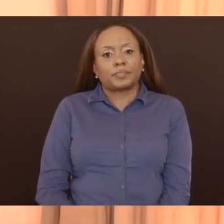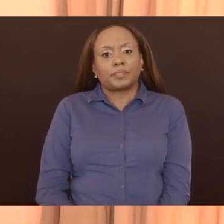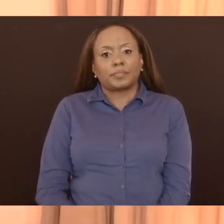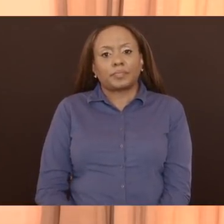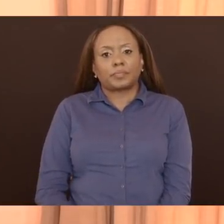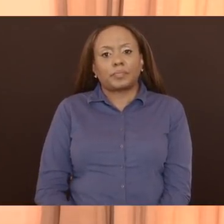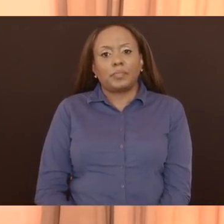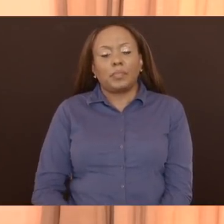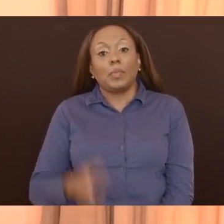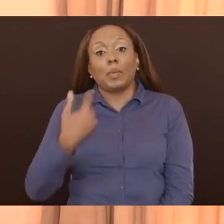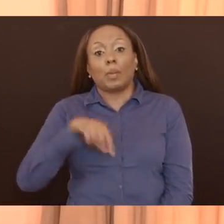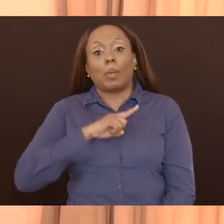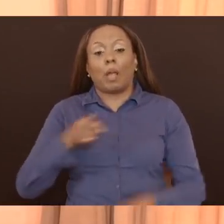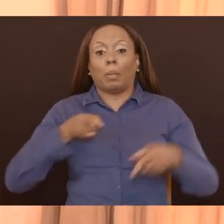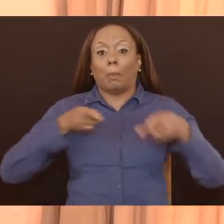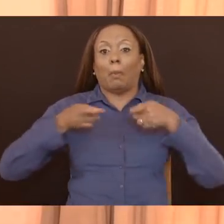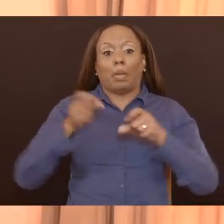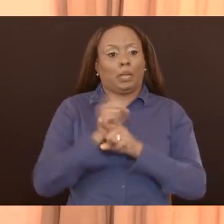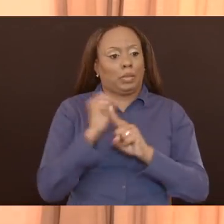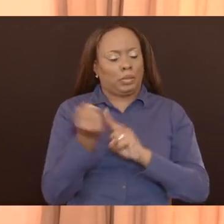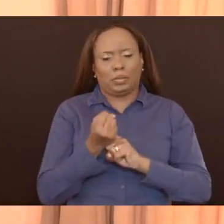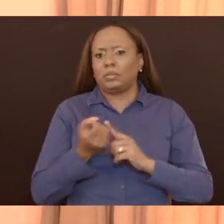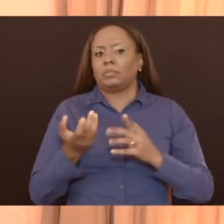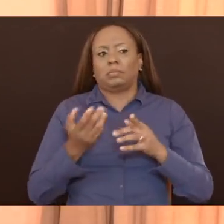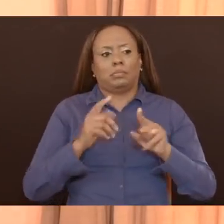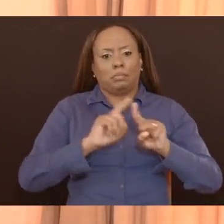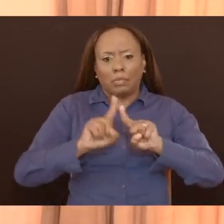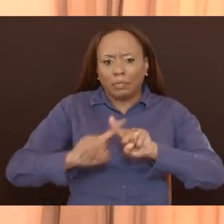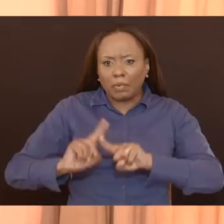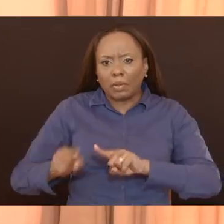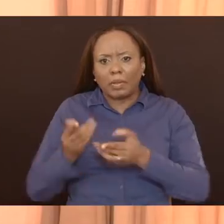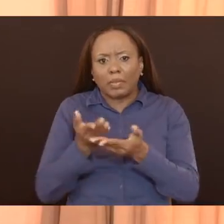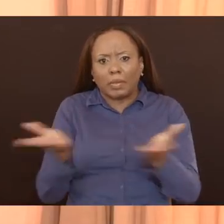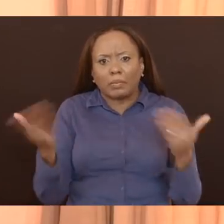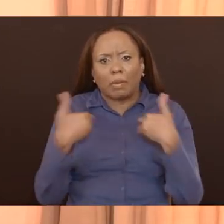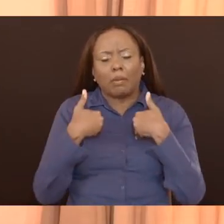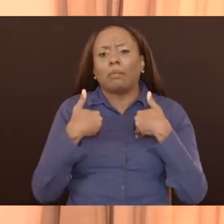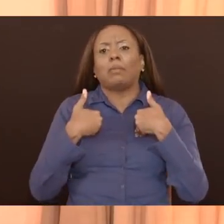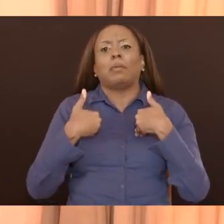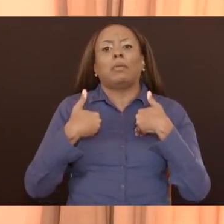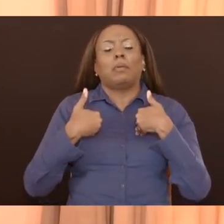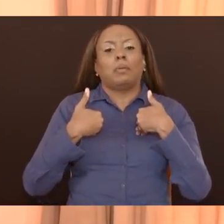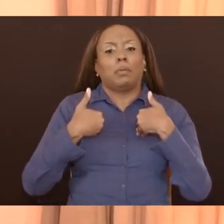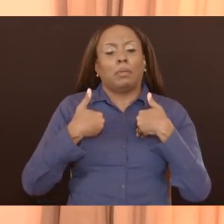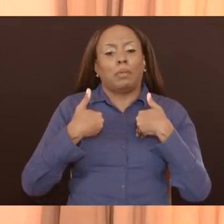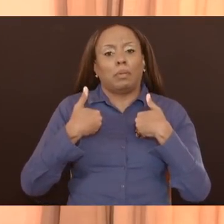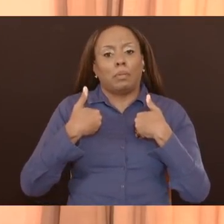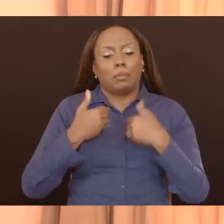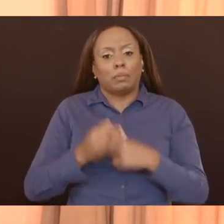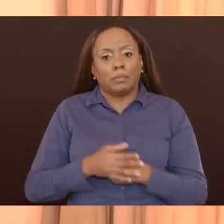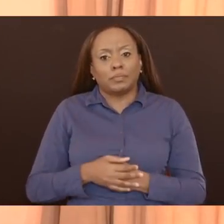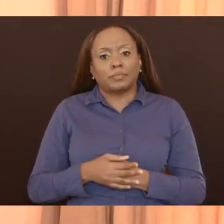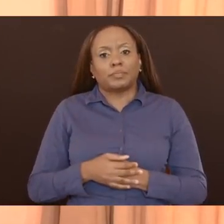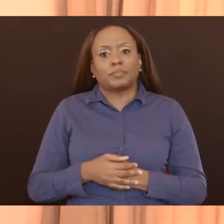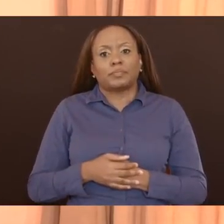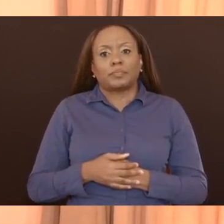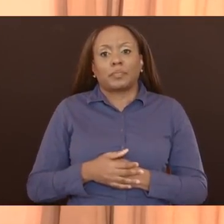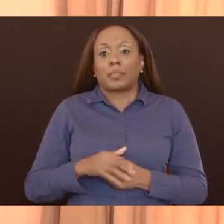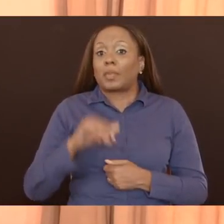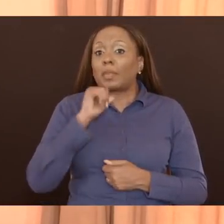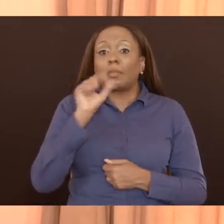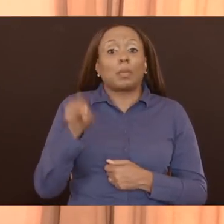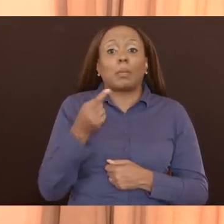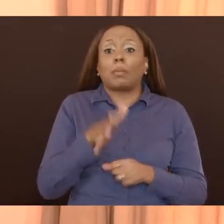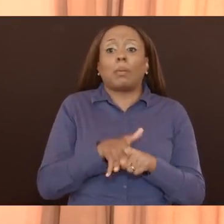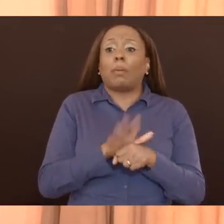managing the situation with the resources that we have. We are very cognizant of the fact that it is not only COVID that